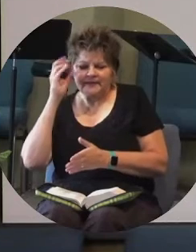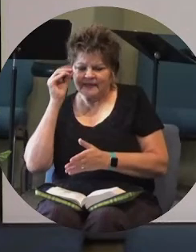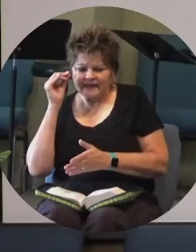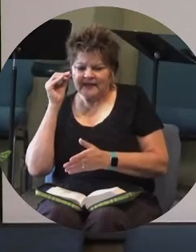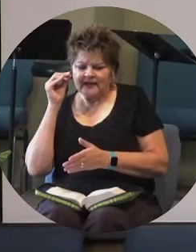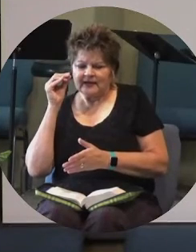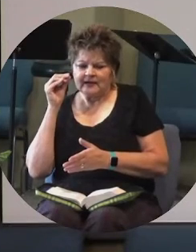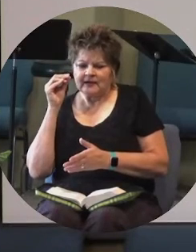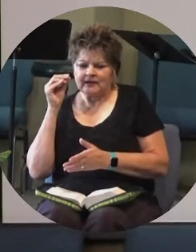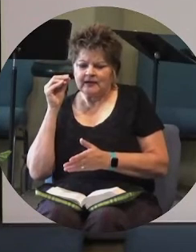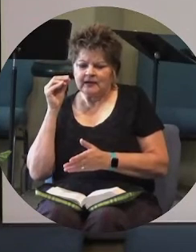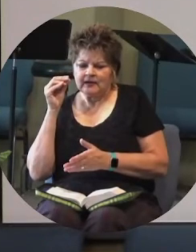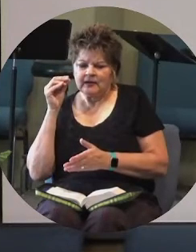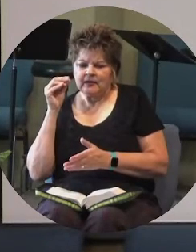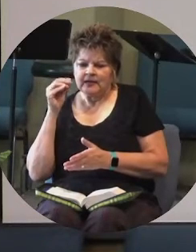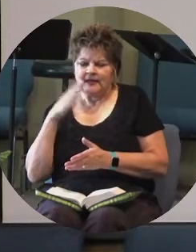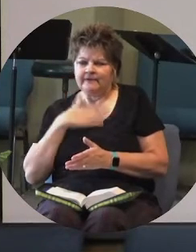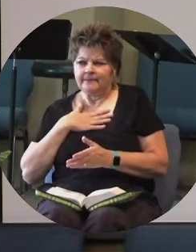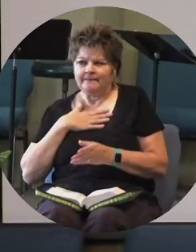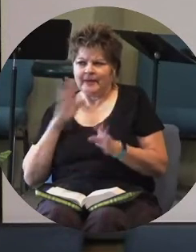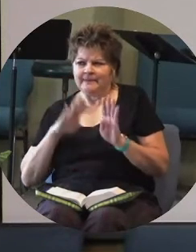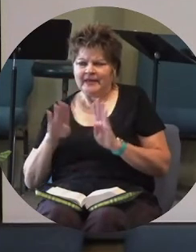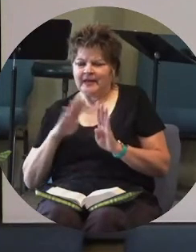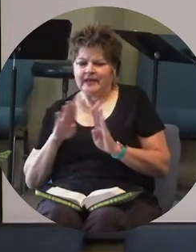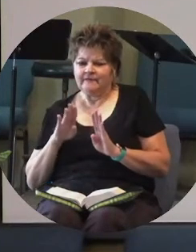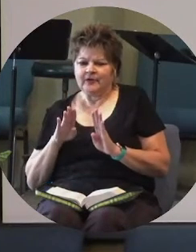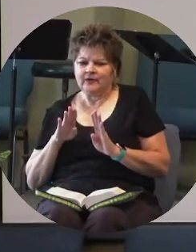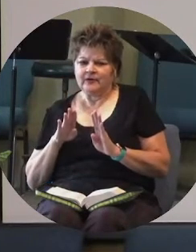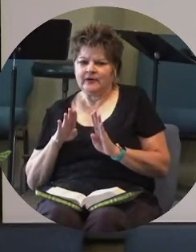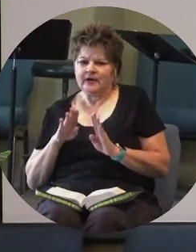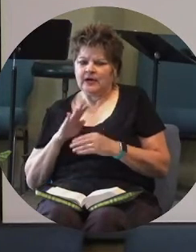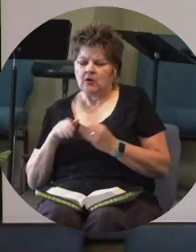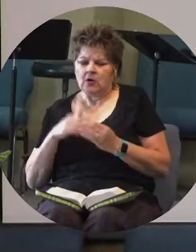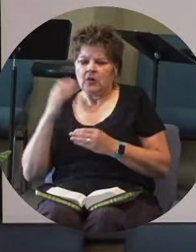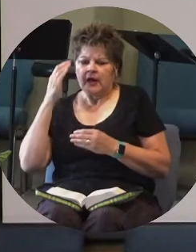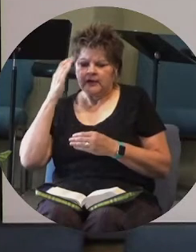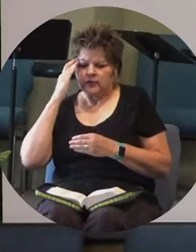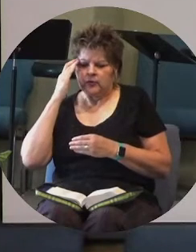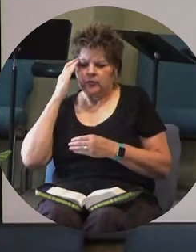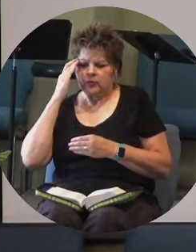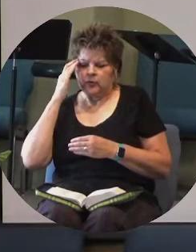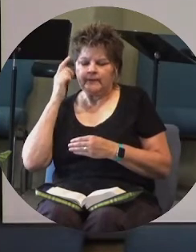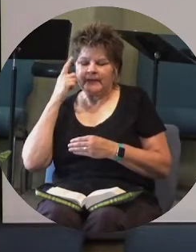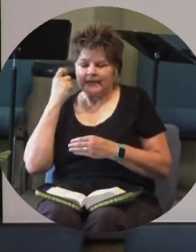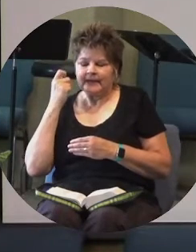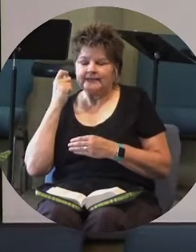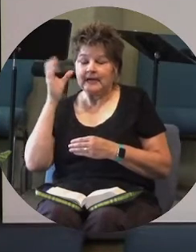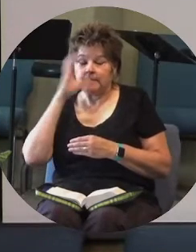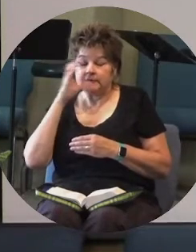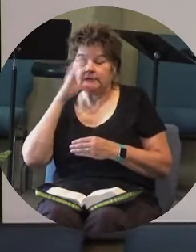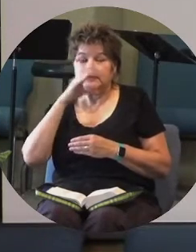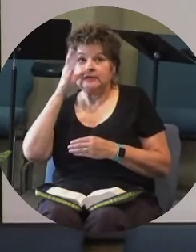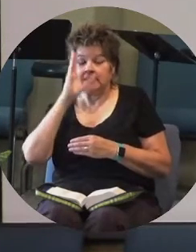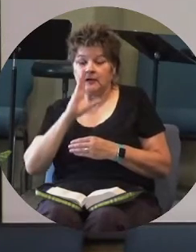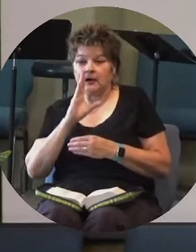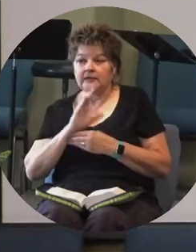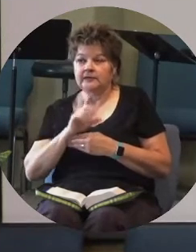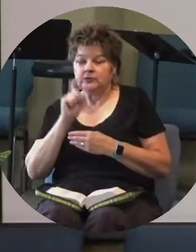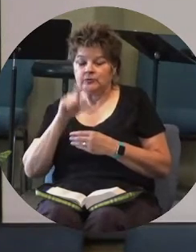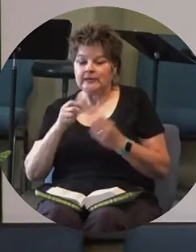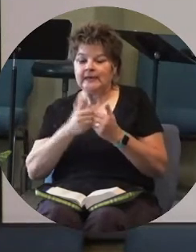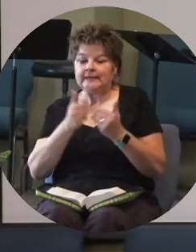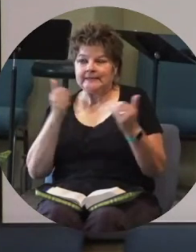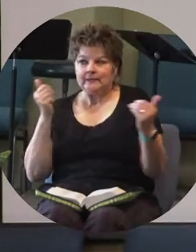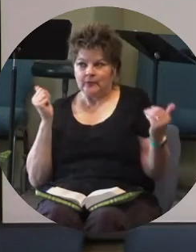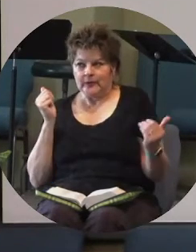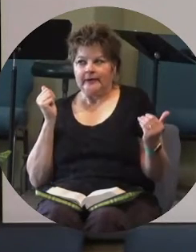like even my behavior. And all I knew of, because I was seeking God, was you need to separate